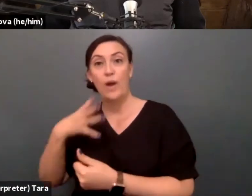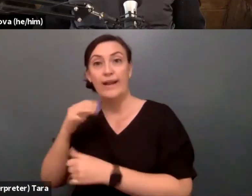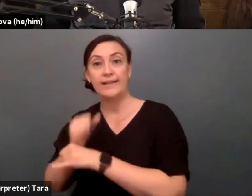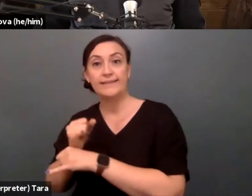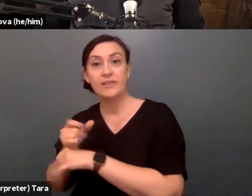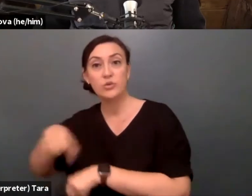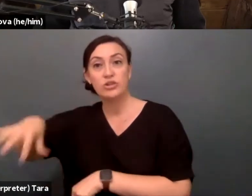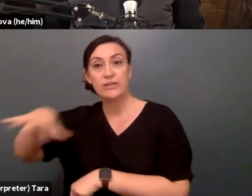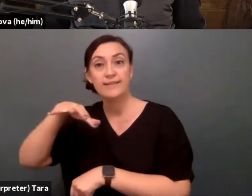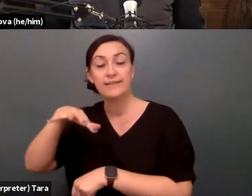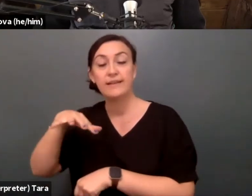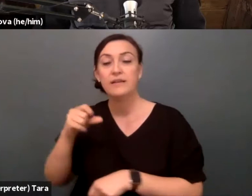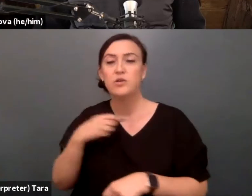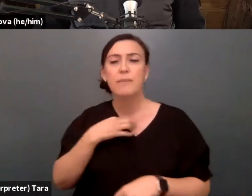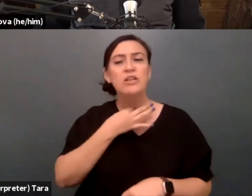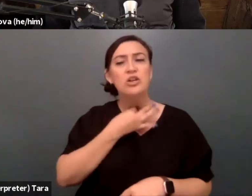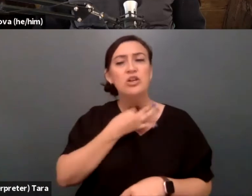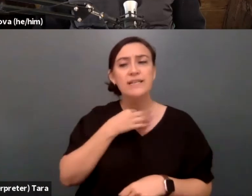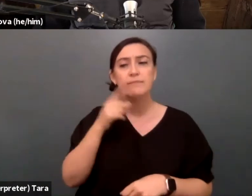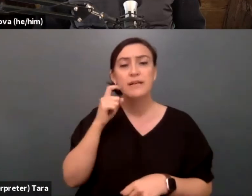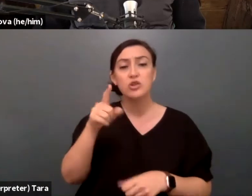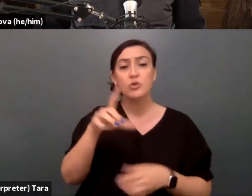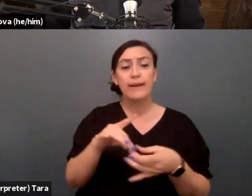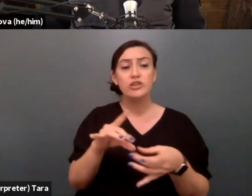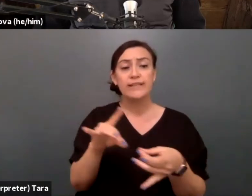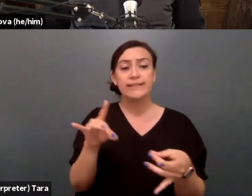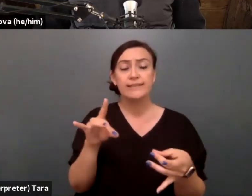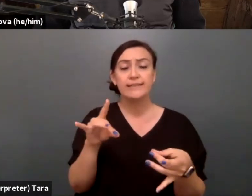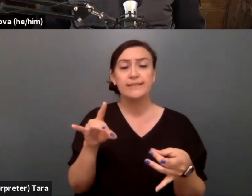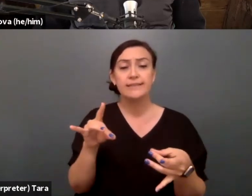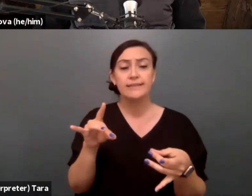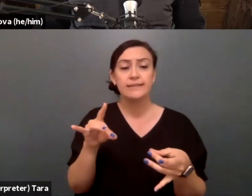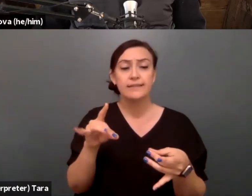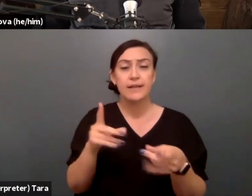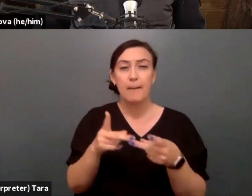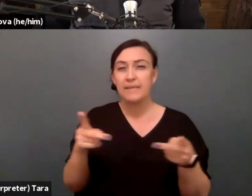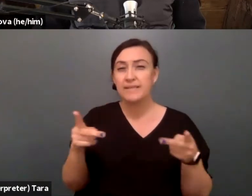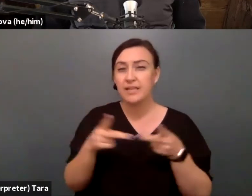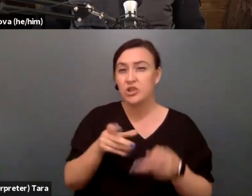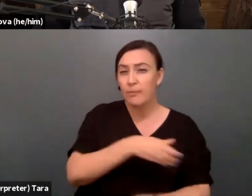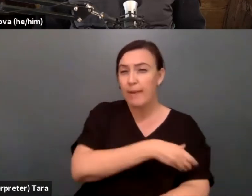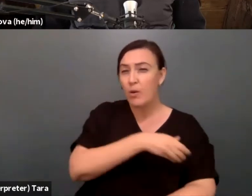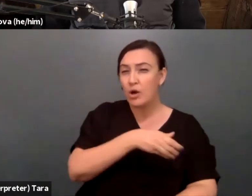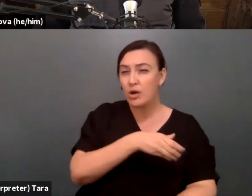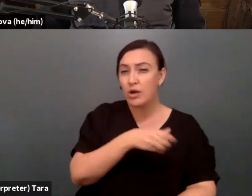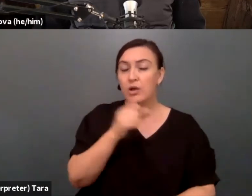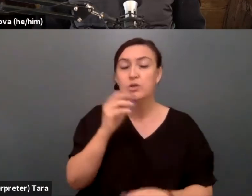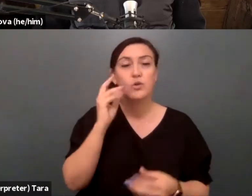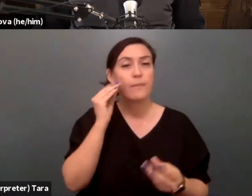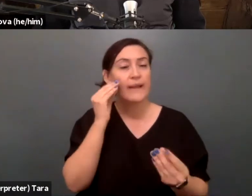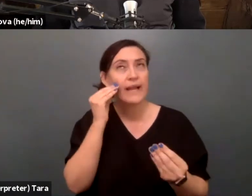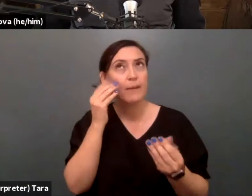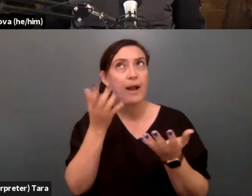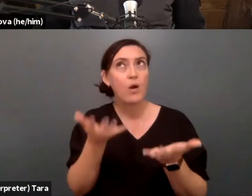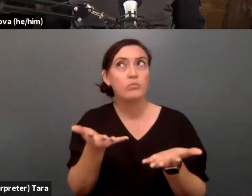I'm curious because you mentioned positional power. I'm thinking about